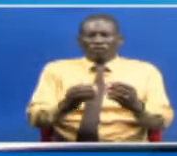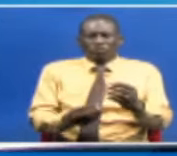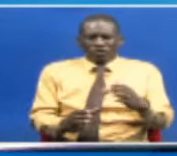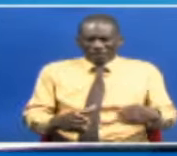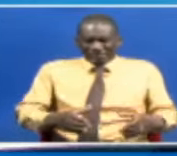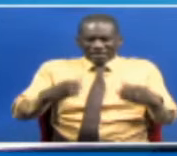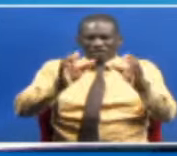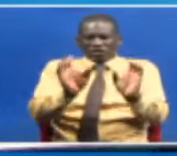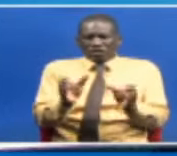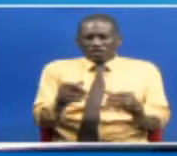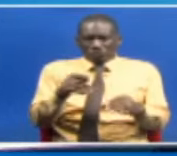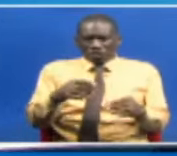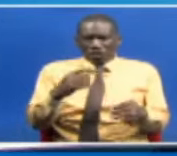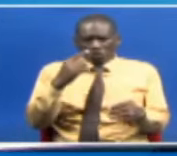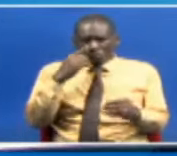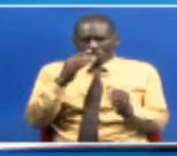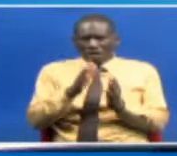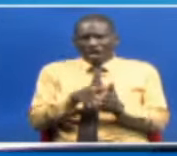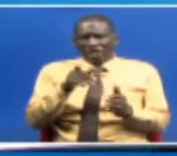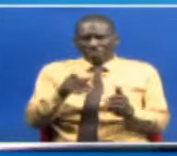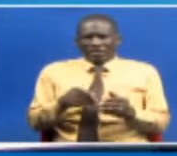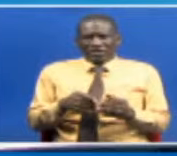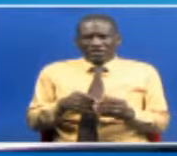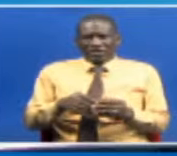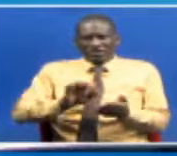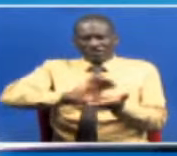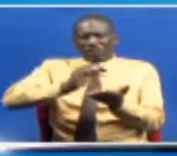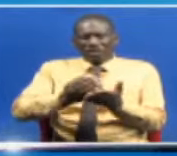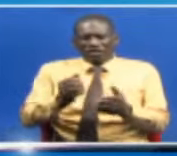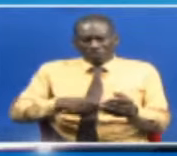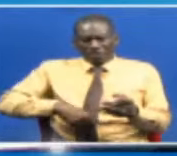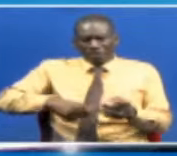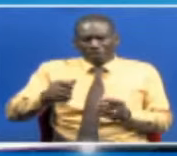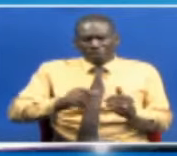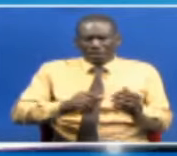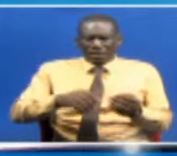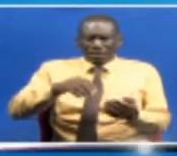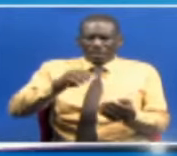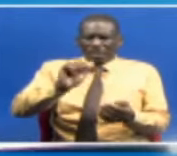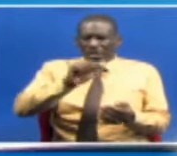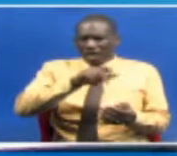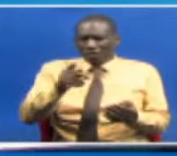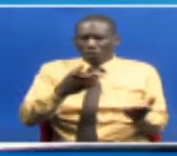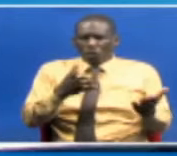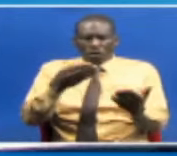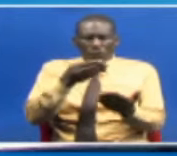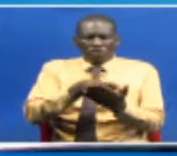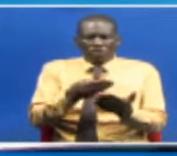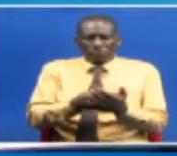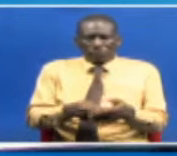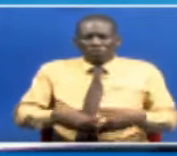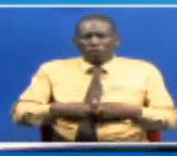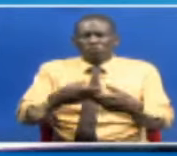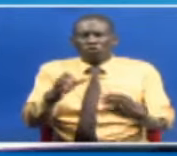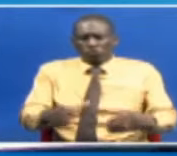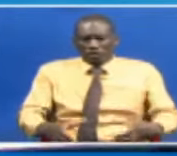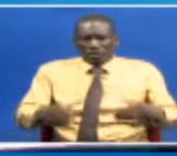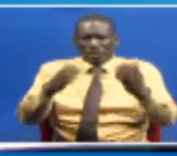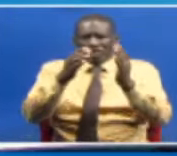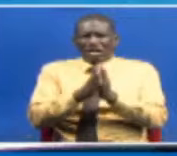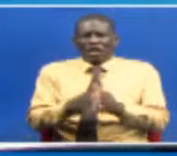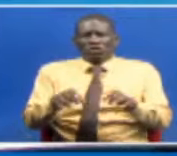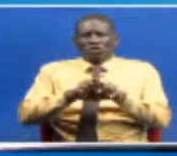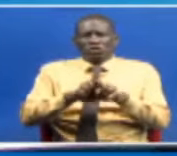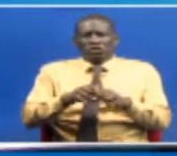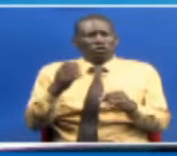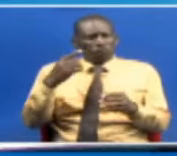fund becomes the repayment platform where we are financing the provision of those cylinders, and equally for